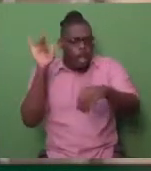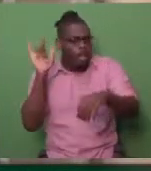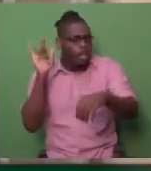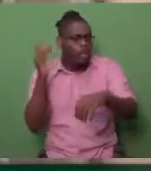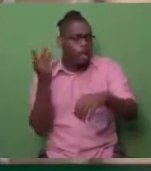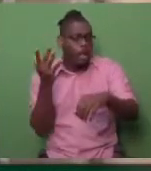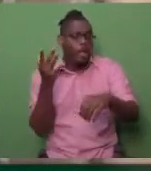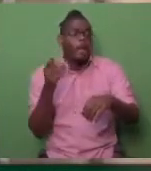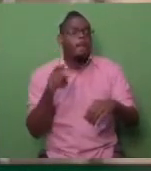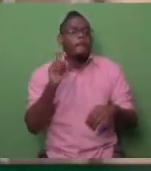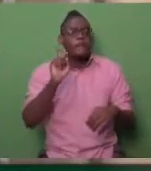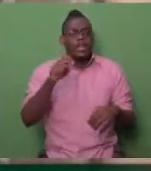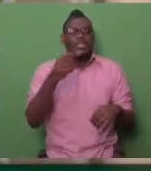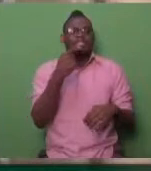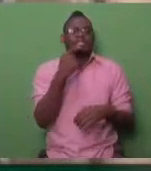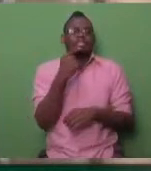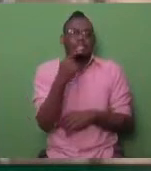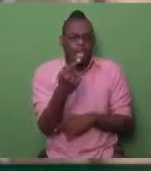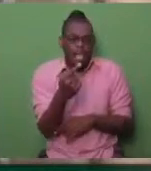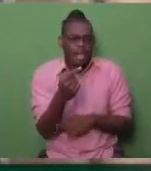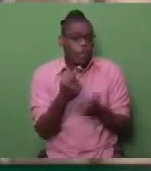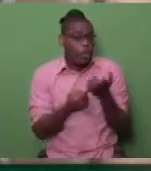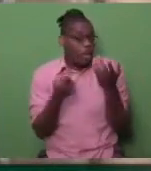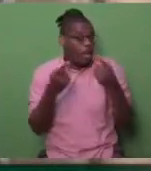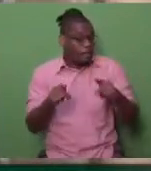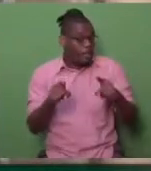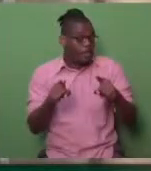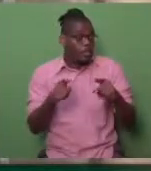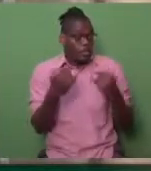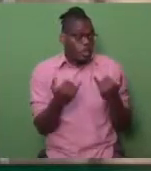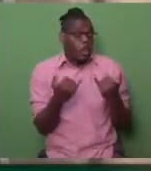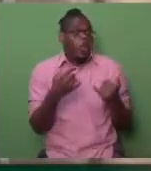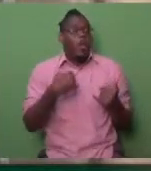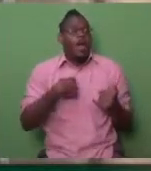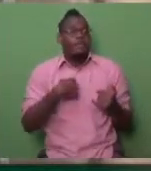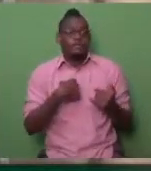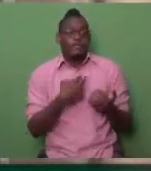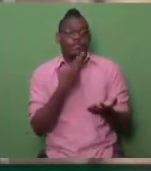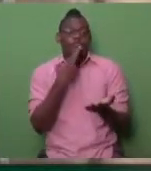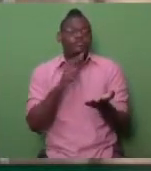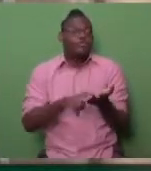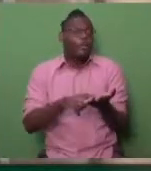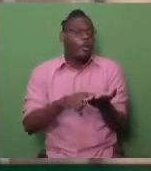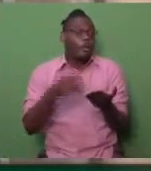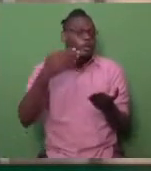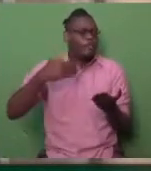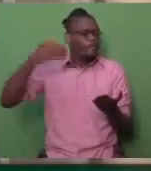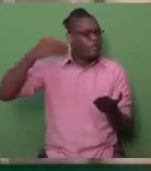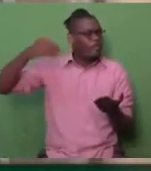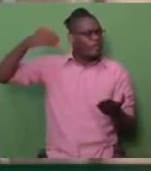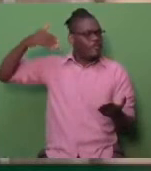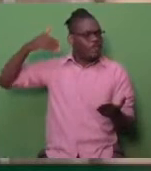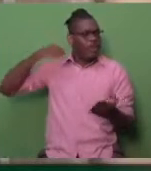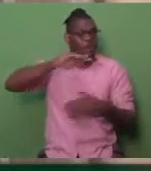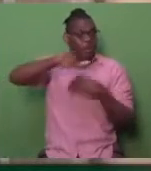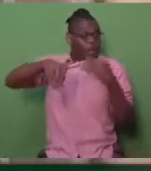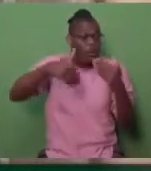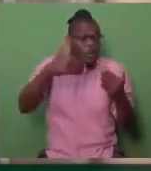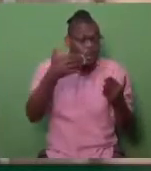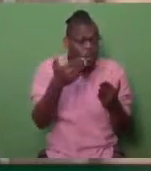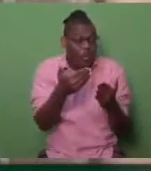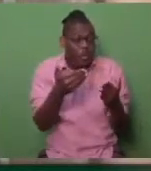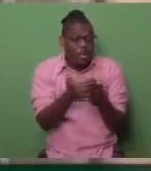there was a report some time ago, in the middle of the lockdown when our borders were closed, that a number of